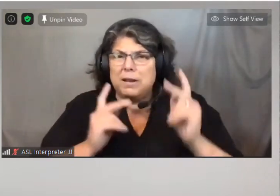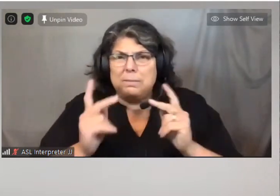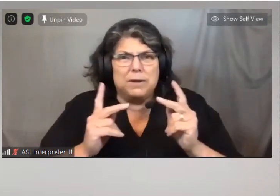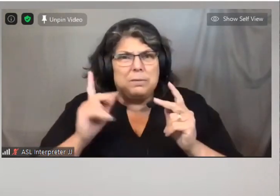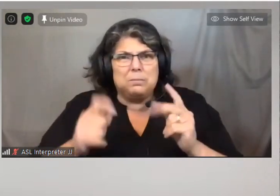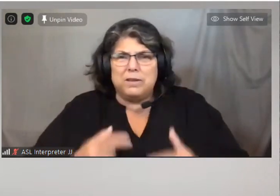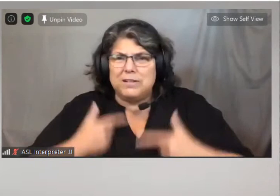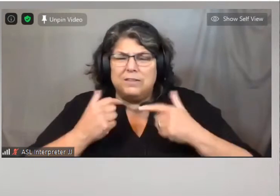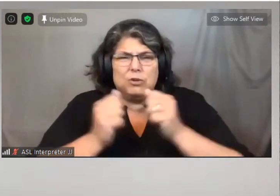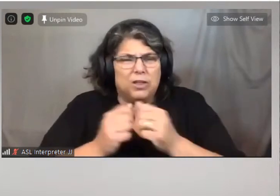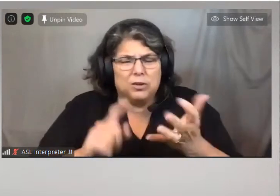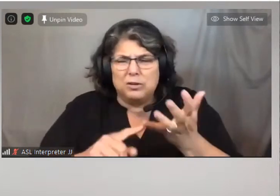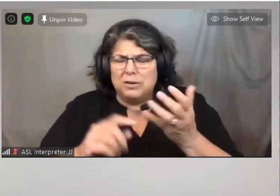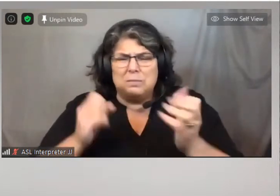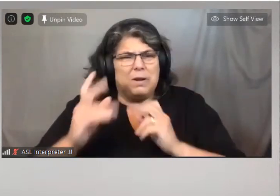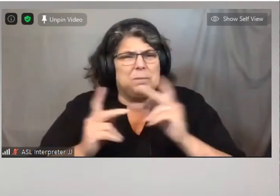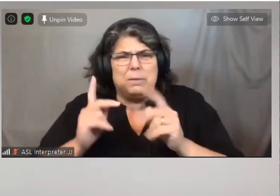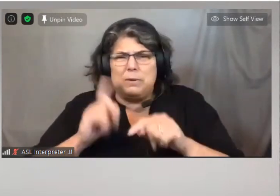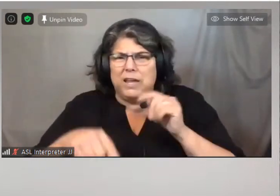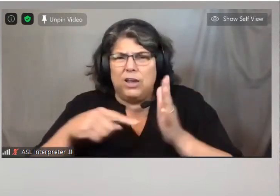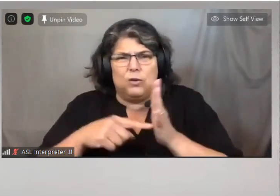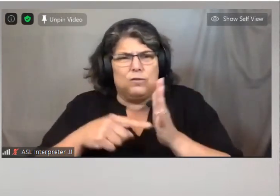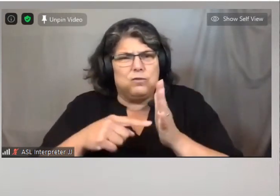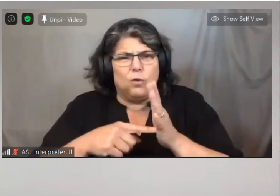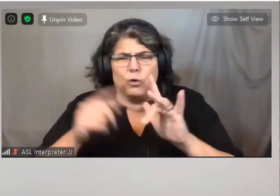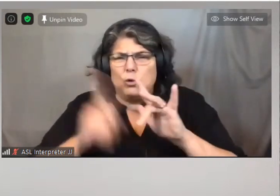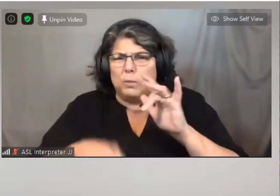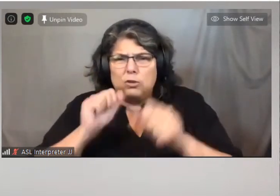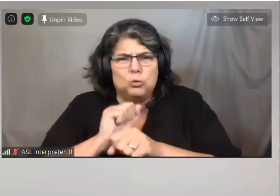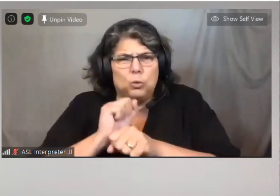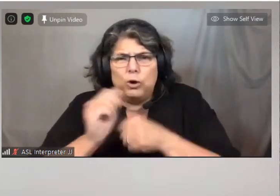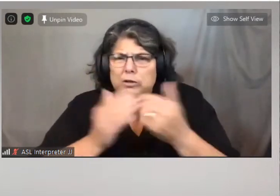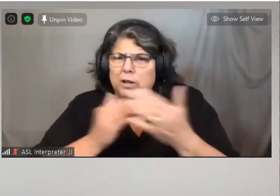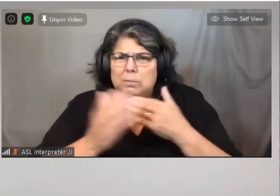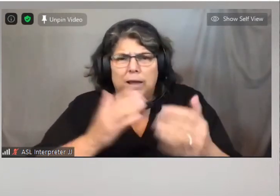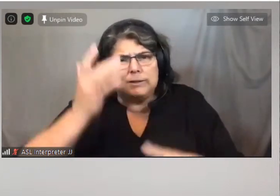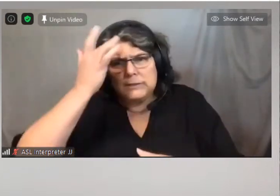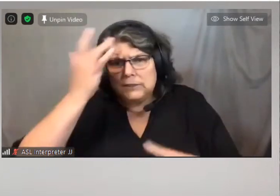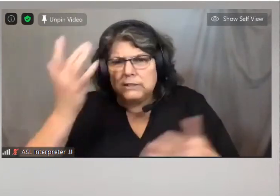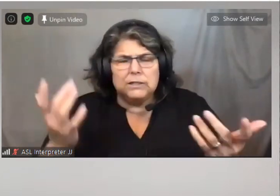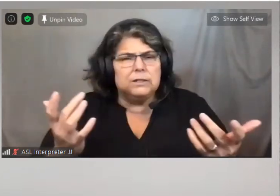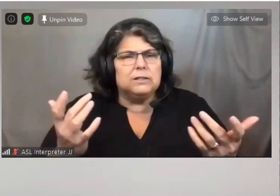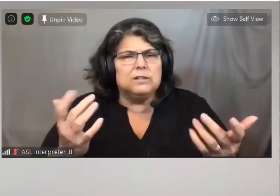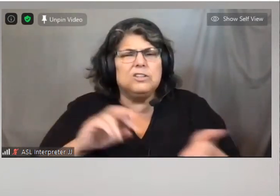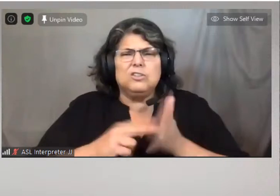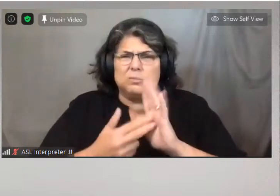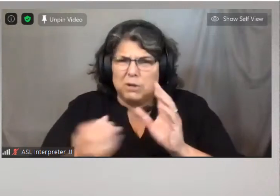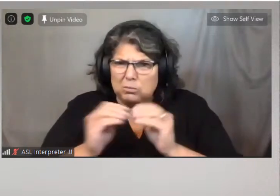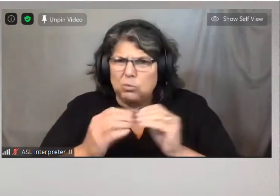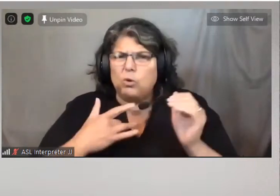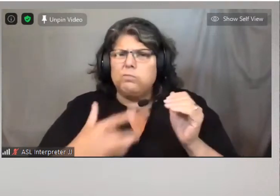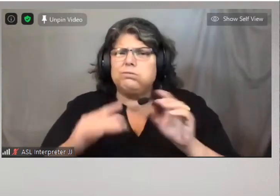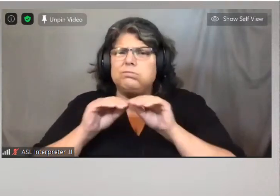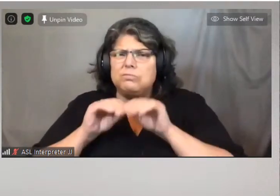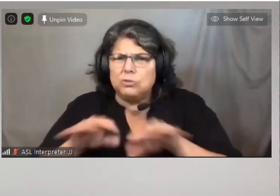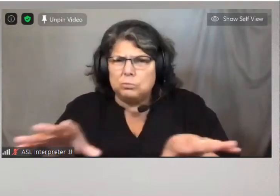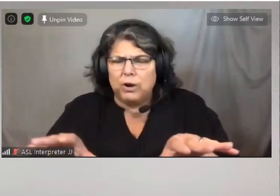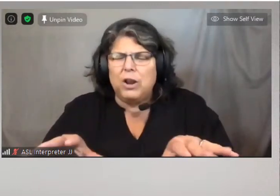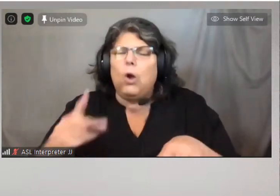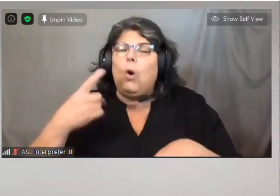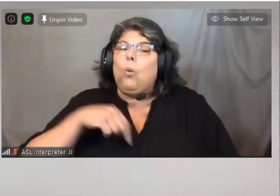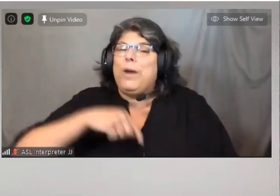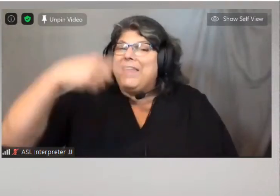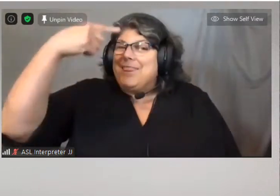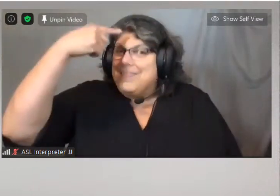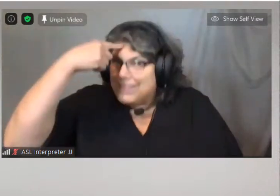take a sick day off of work when they're sick. And so they may be spreading this a little bit more. Those are some of the reasons we think are going